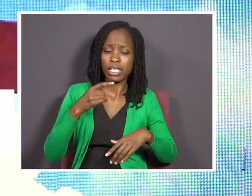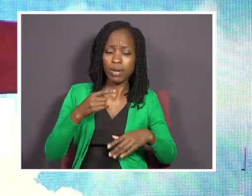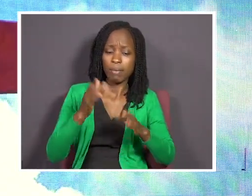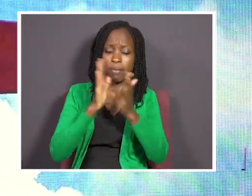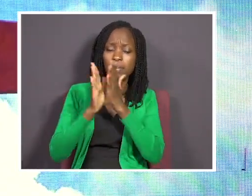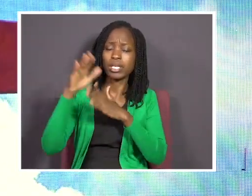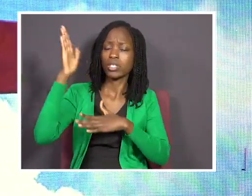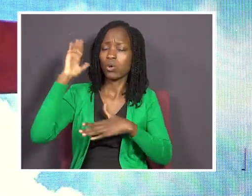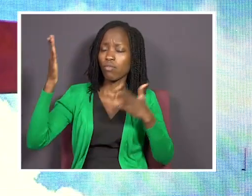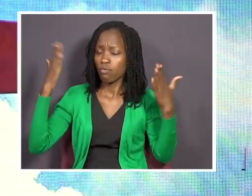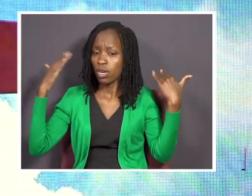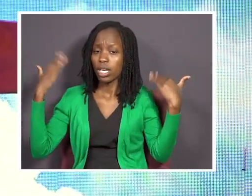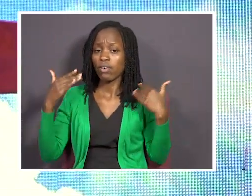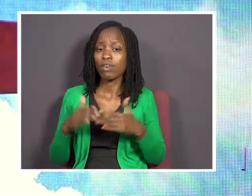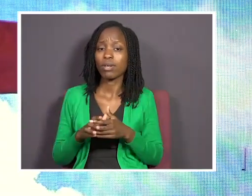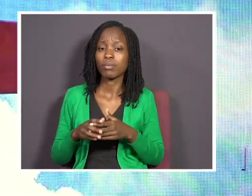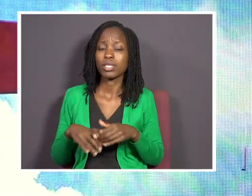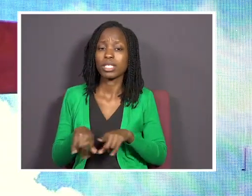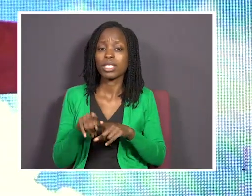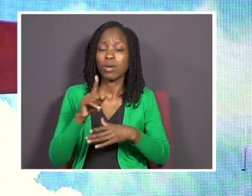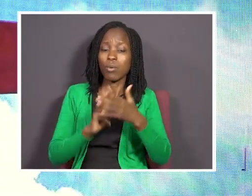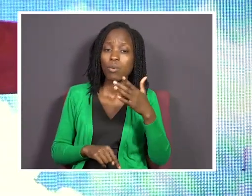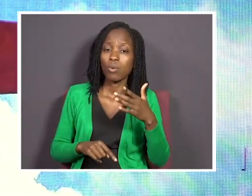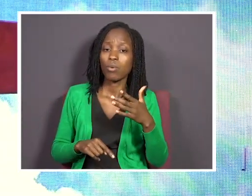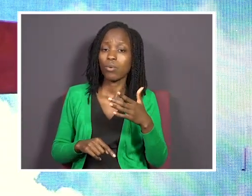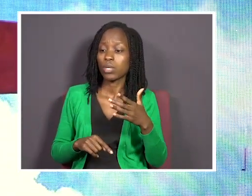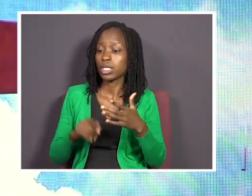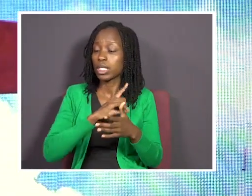God from everlasting to everlasting, more like what he has